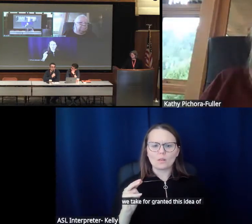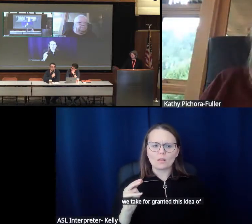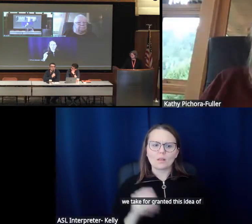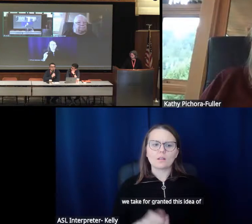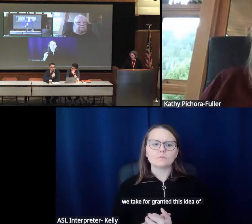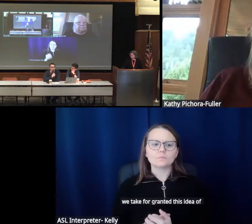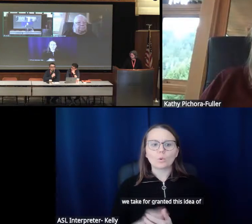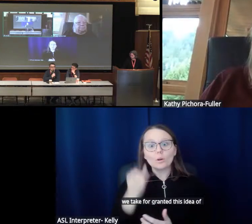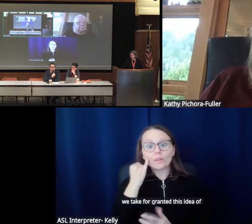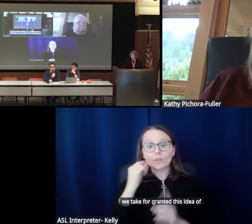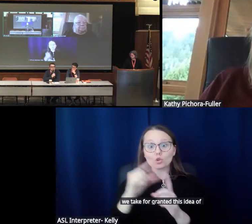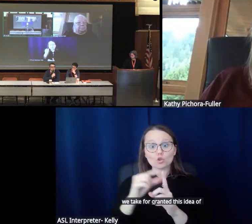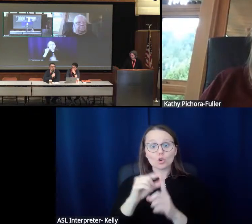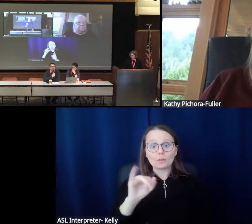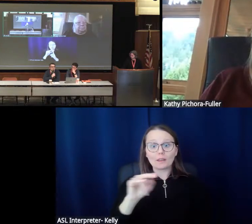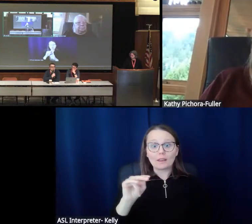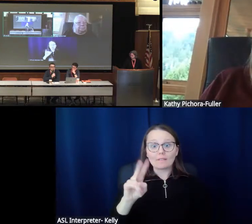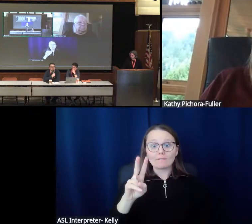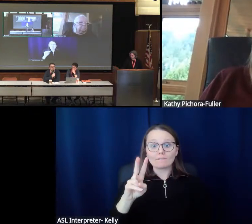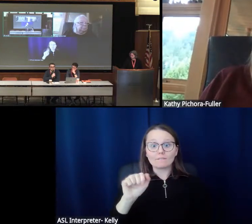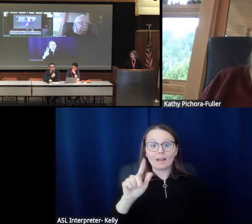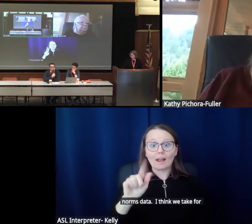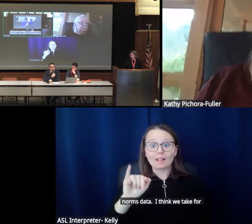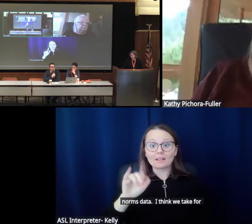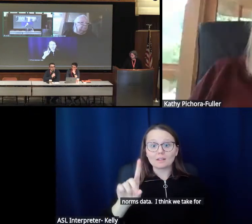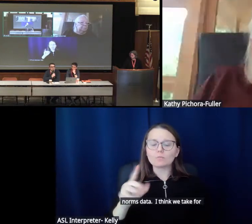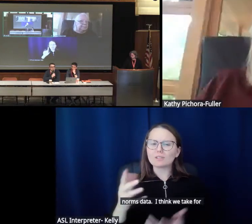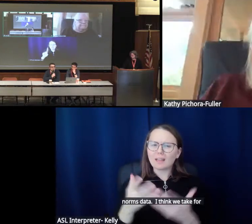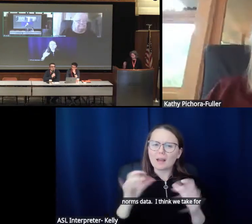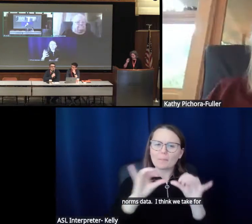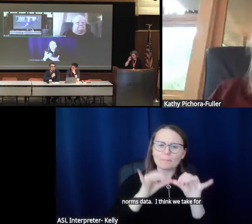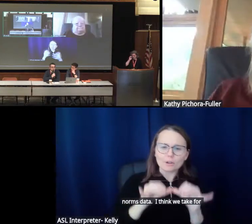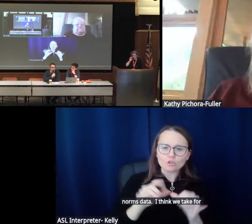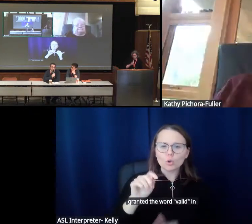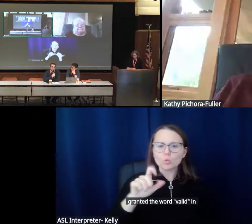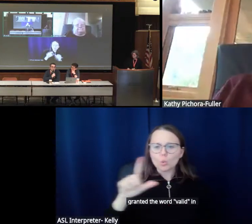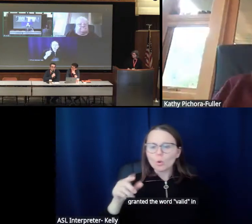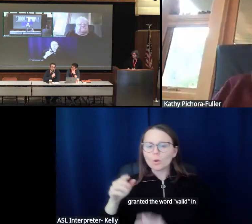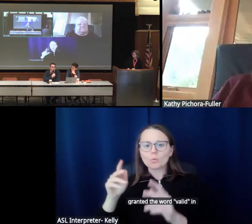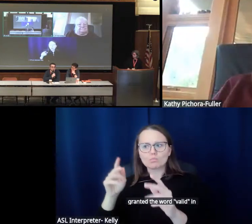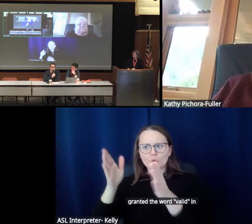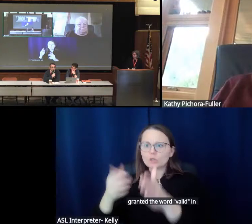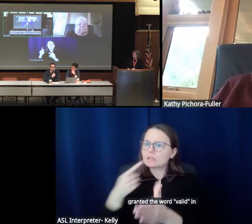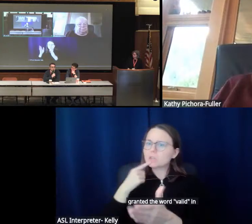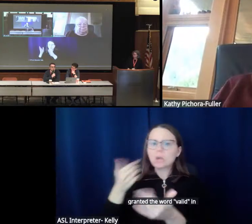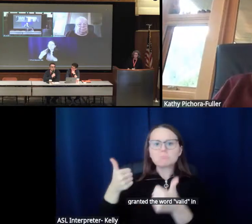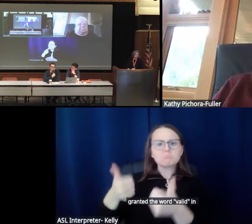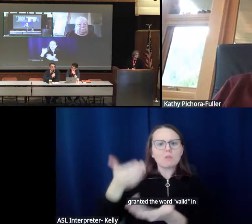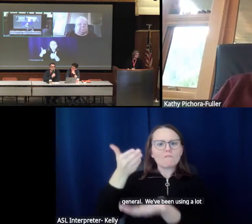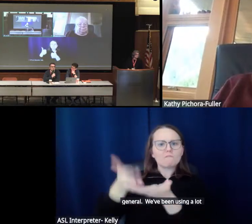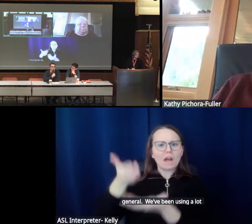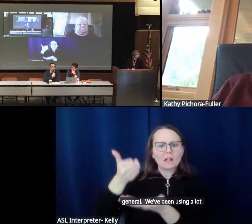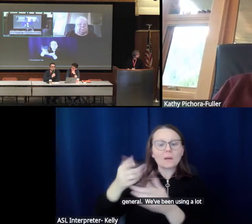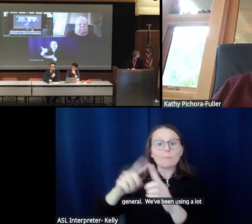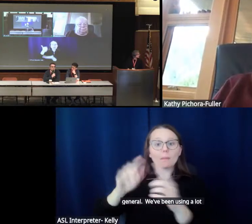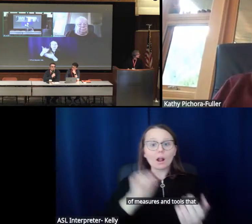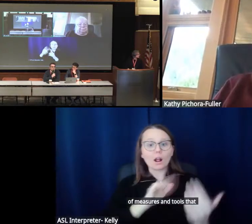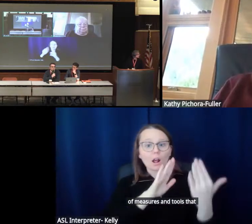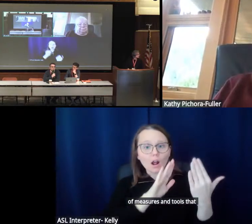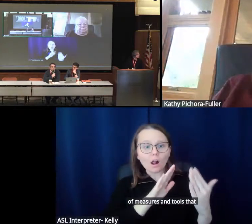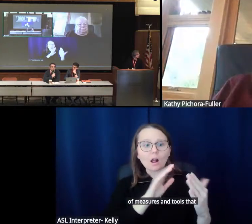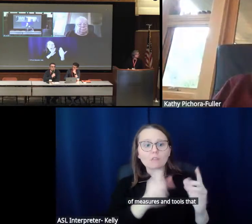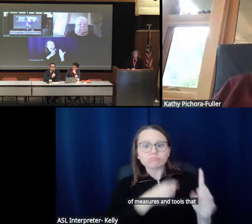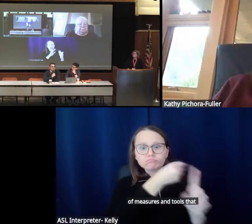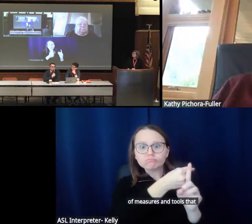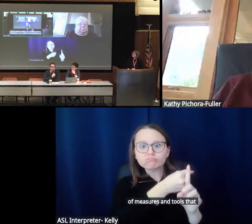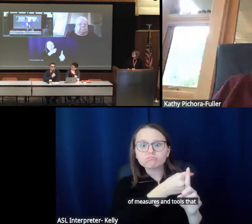general, right? We've been using a lot of measures and tools that someone says are valid, and then we run into the same problem all researchers have, where